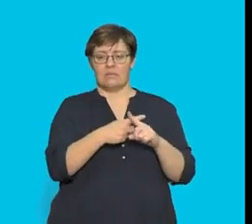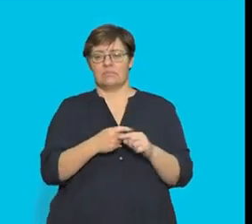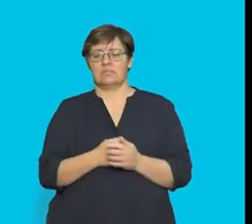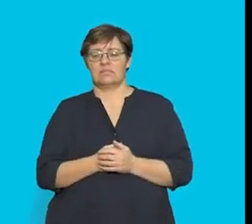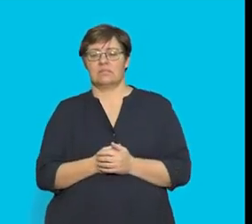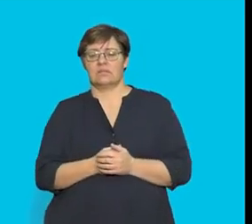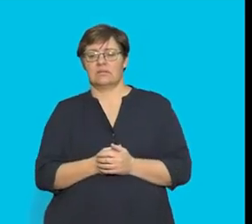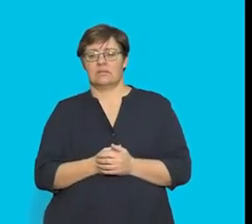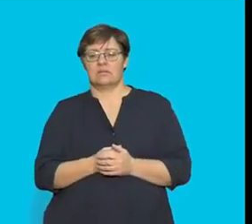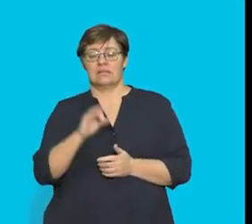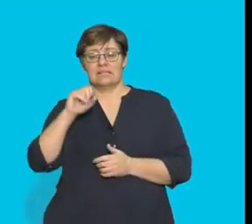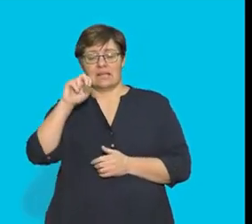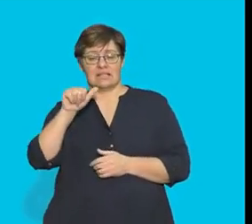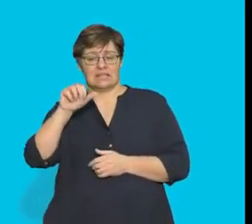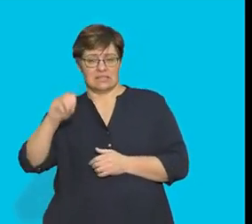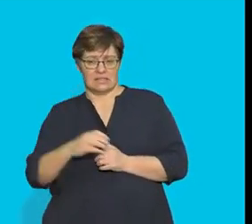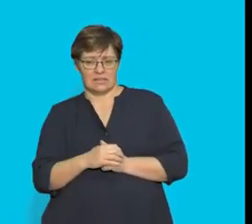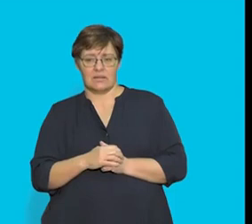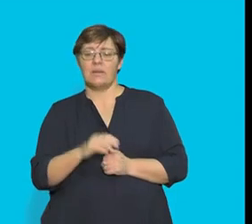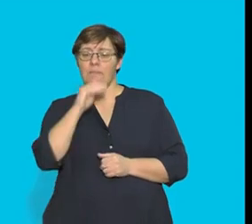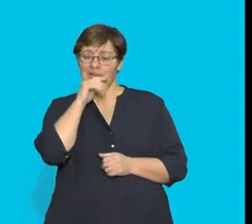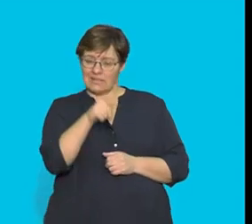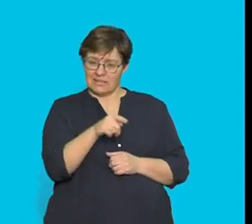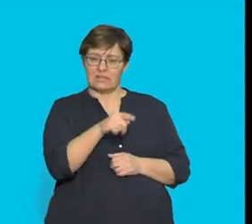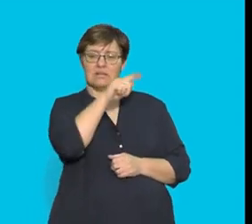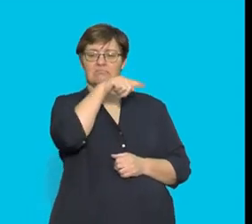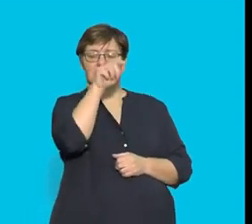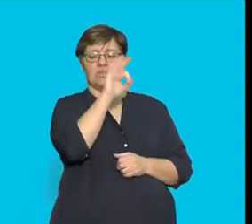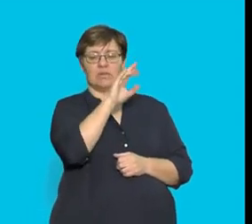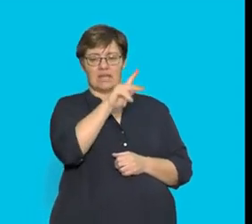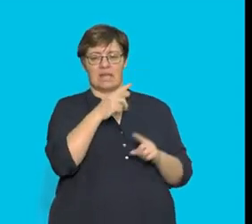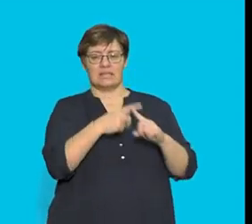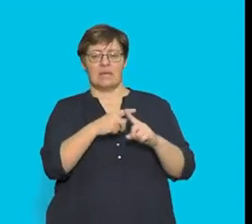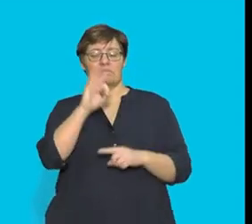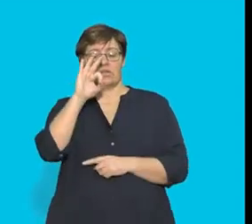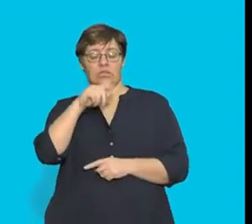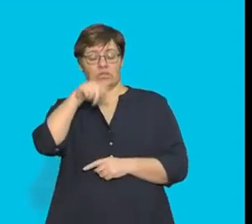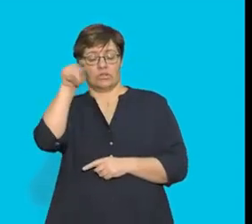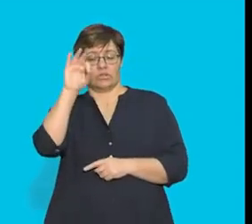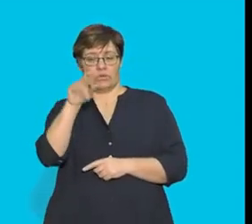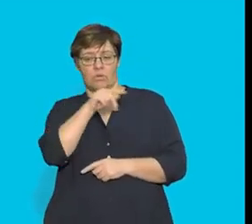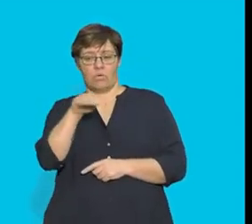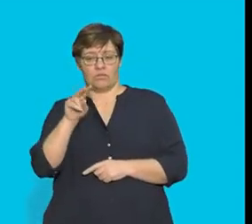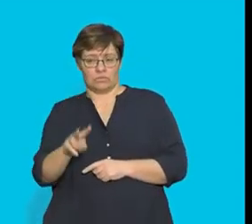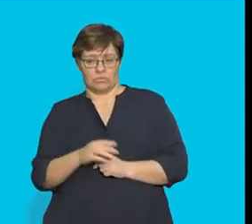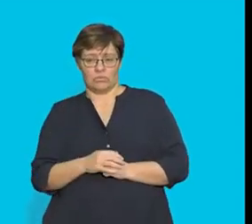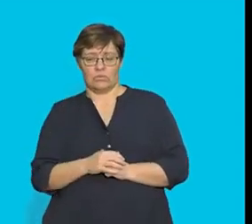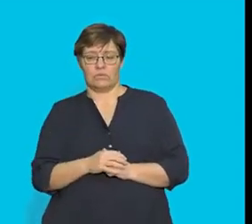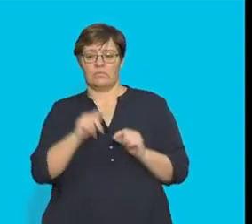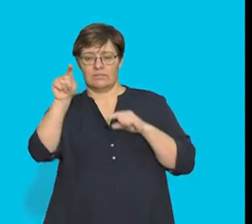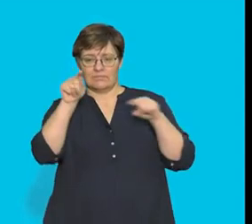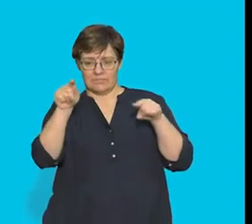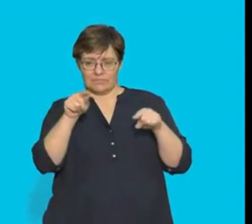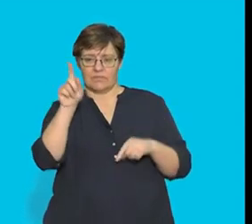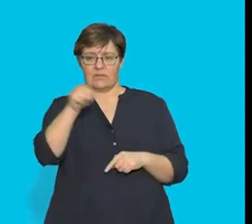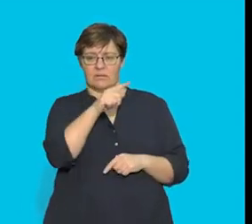60 becomes root 3k times root 3 over 2. And when we're multiplying root 3 times root 3, we know that we